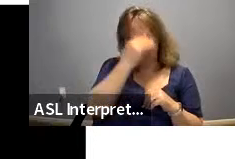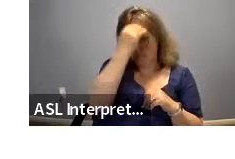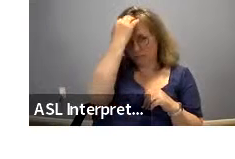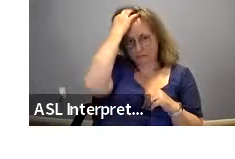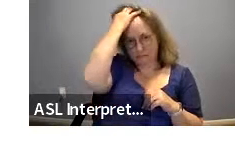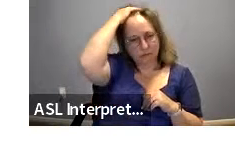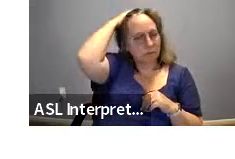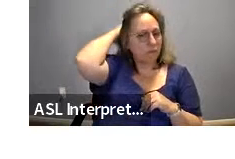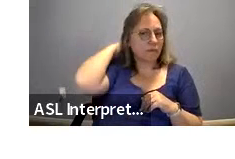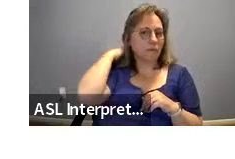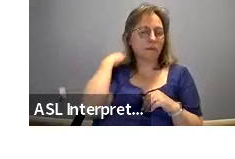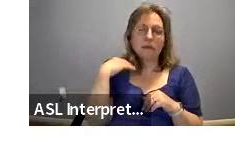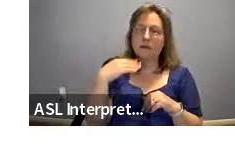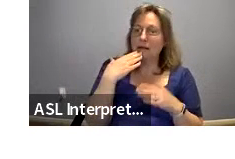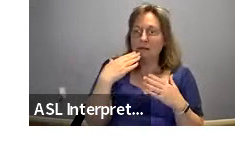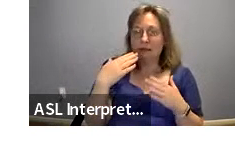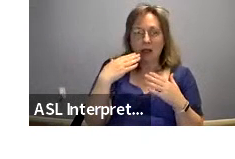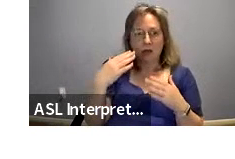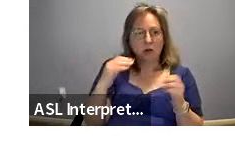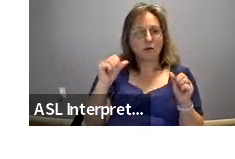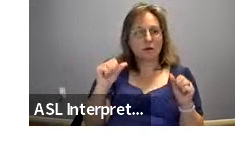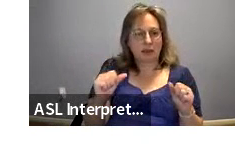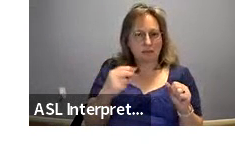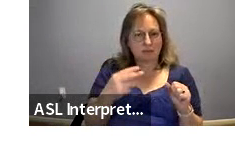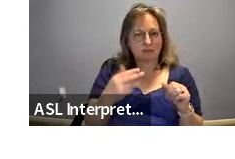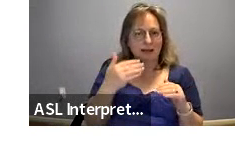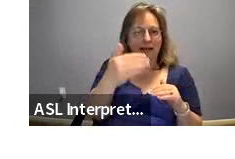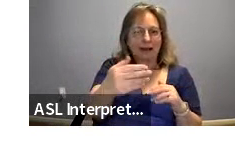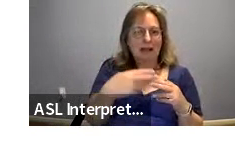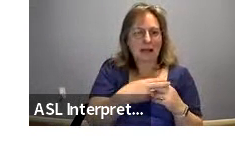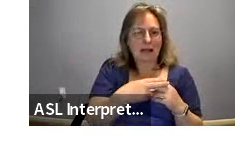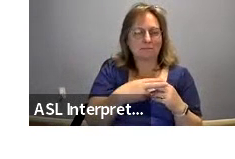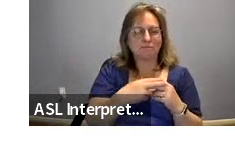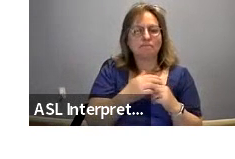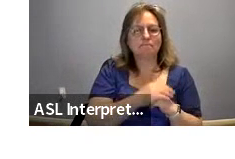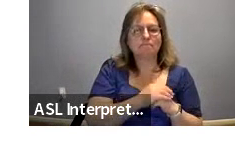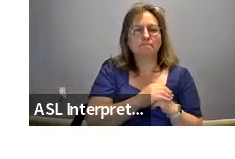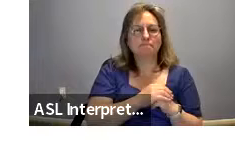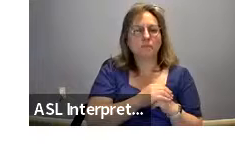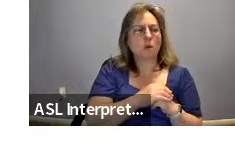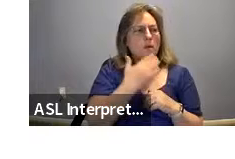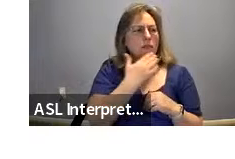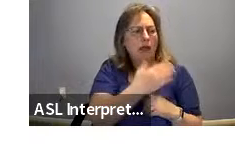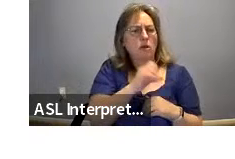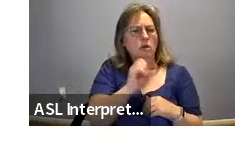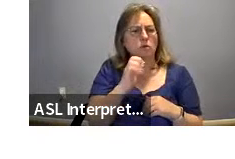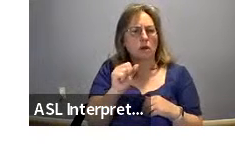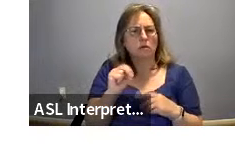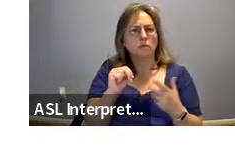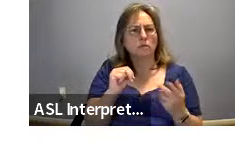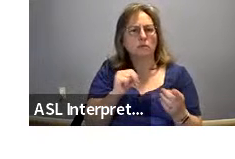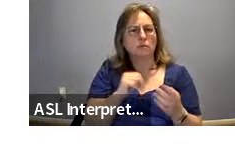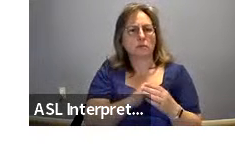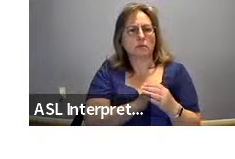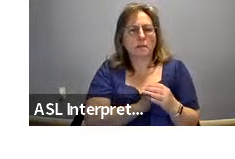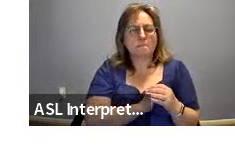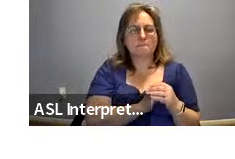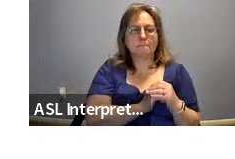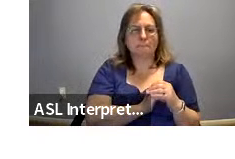That's great, thank you. We can advance the next slide. Thank you, Sean. So